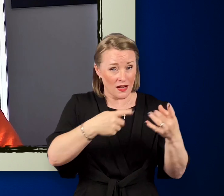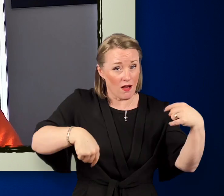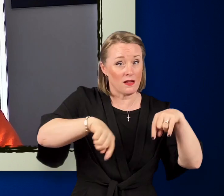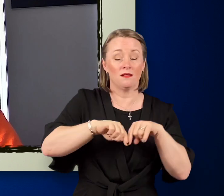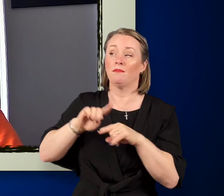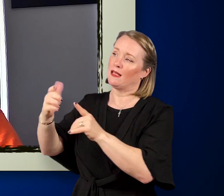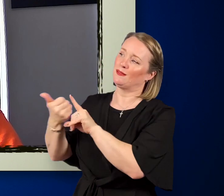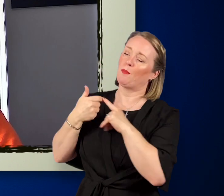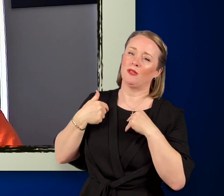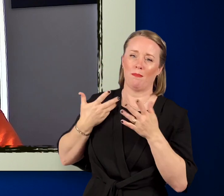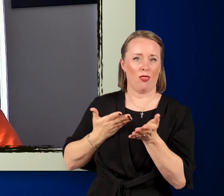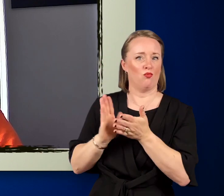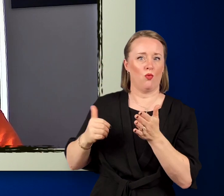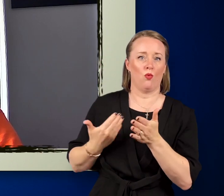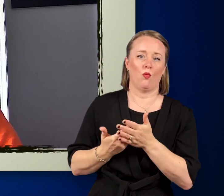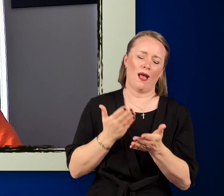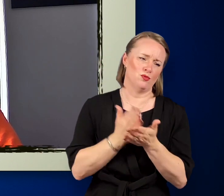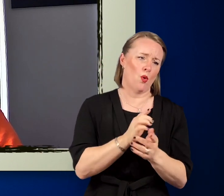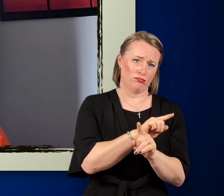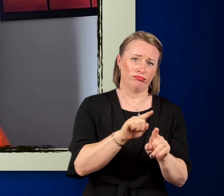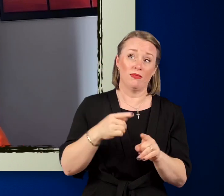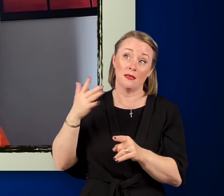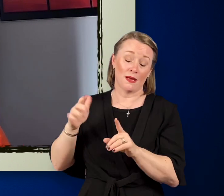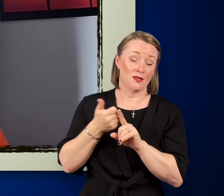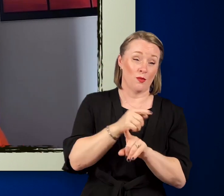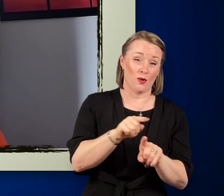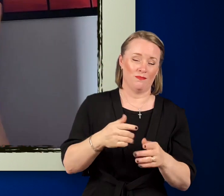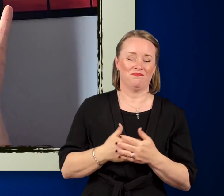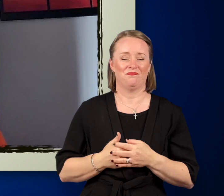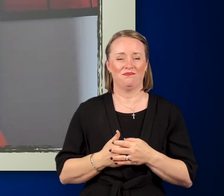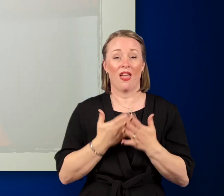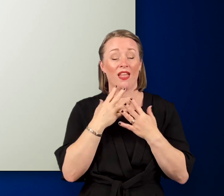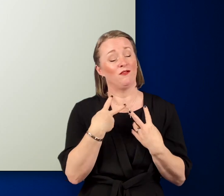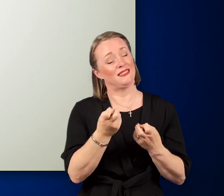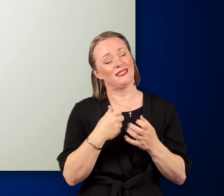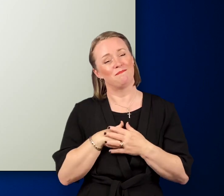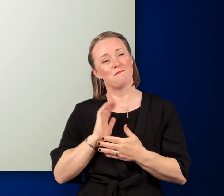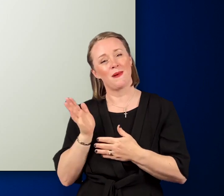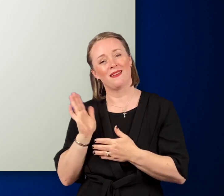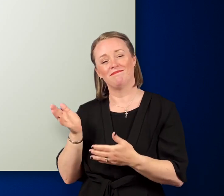And I'm sure he supported other people through it as well. Thanks for listening. Bye.